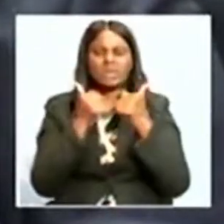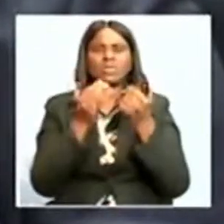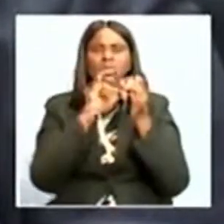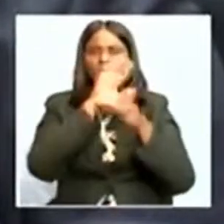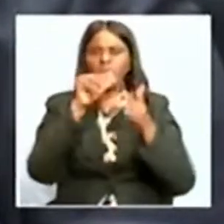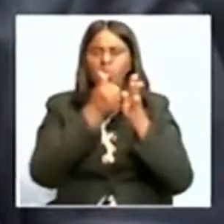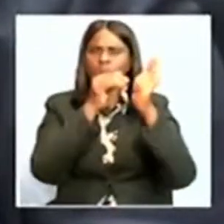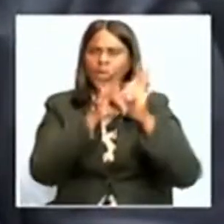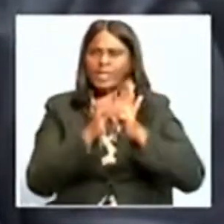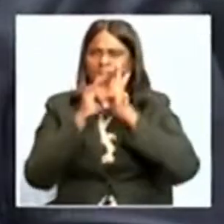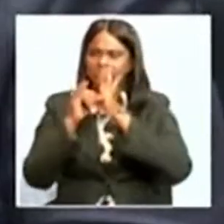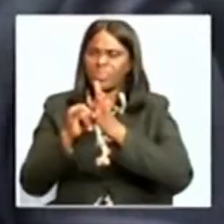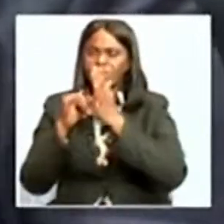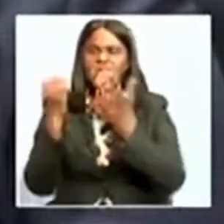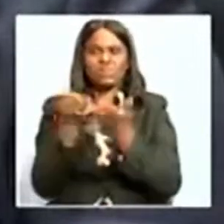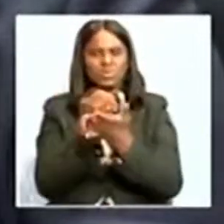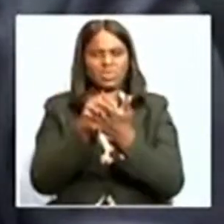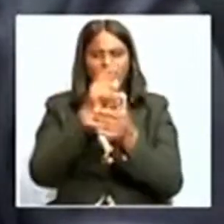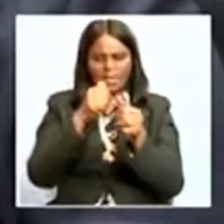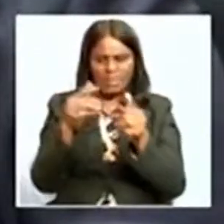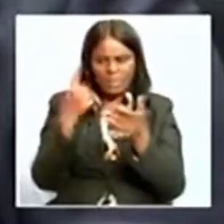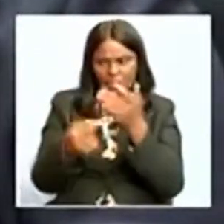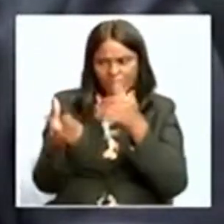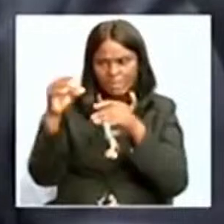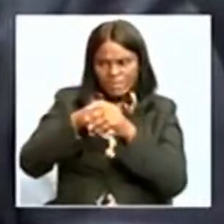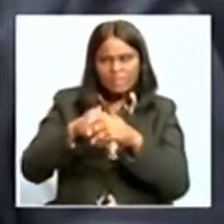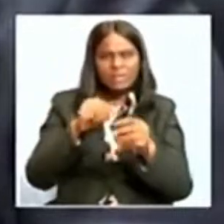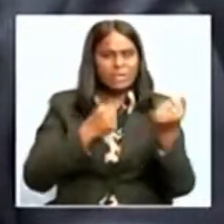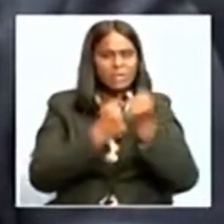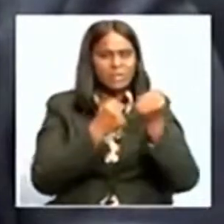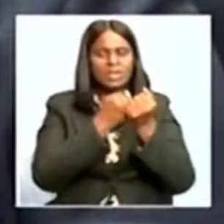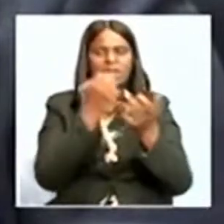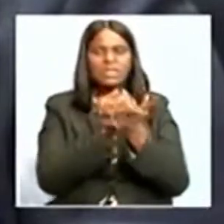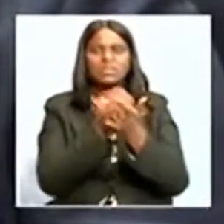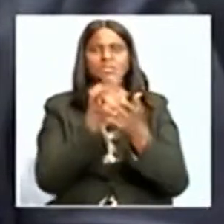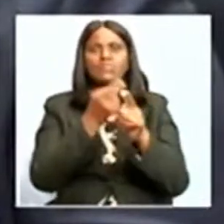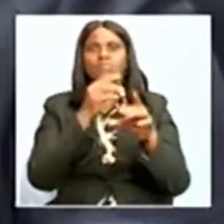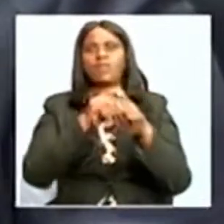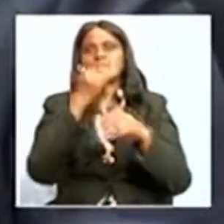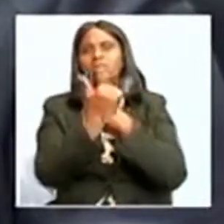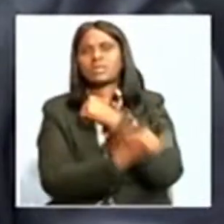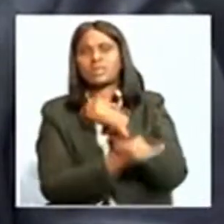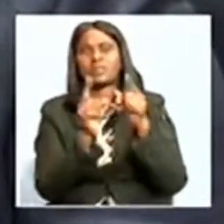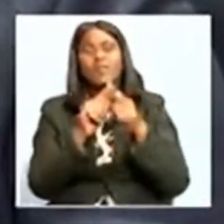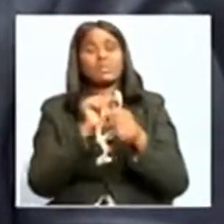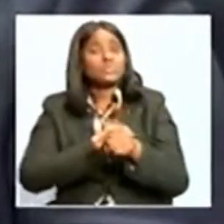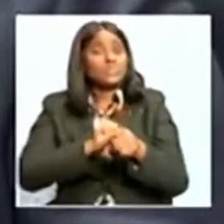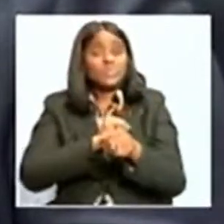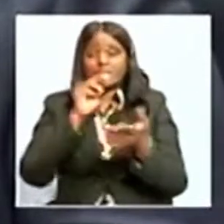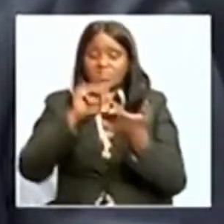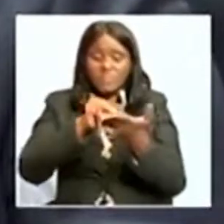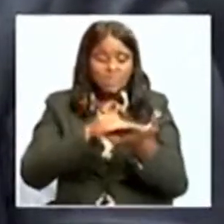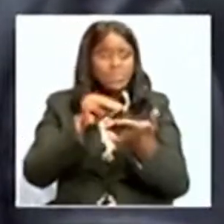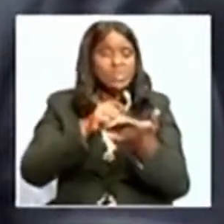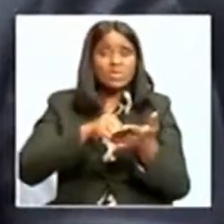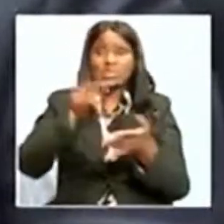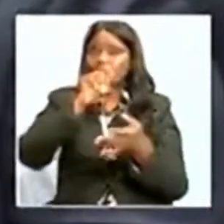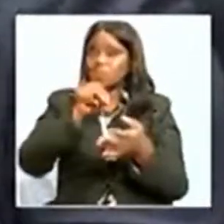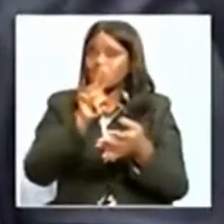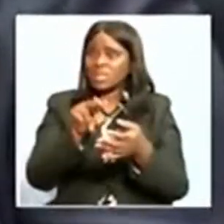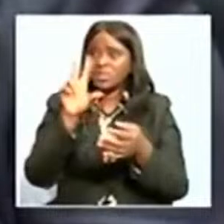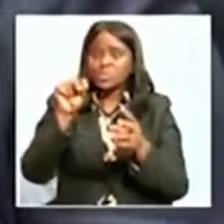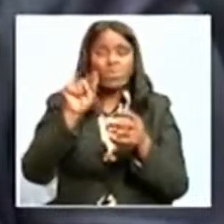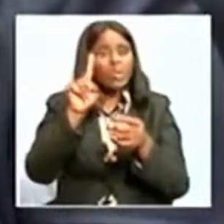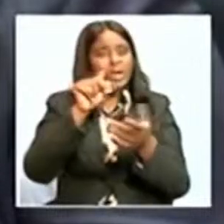an import-led economy. And everything that comes to support our economy comes from abroad. And unfortunately, millions and millions of dollars, no one